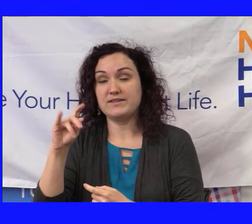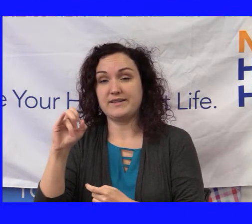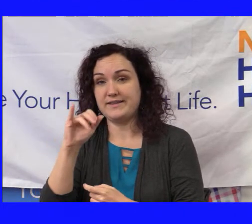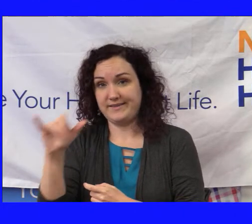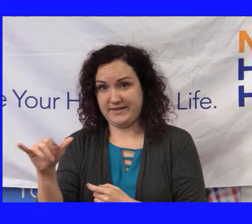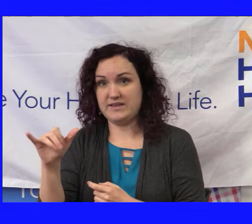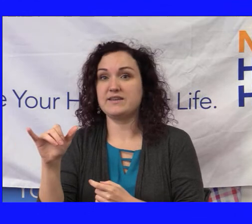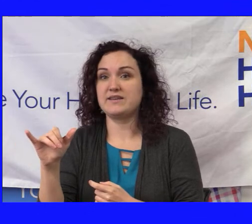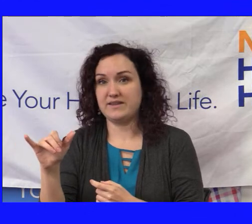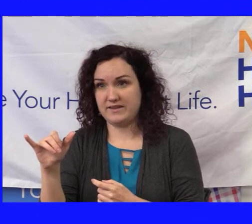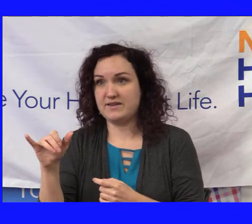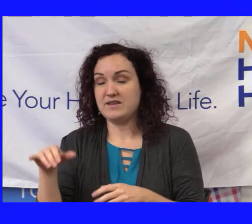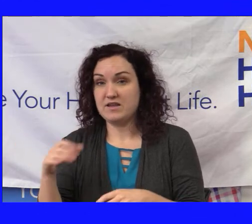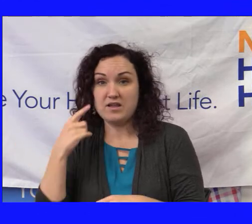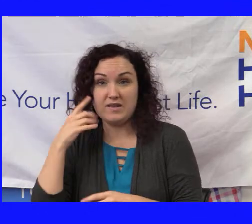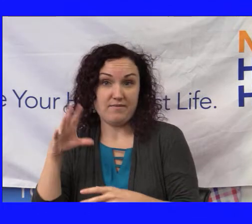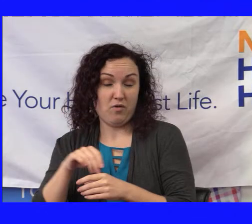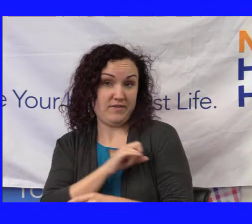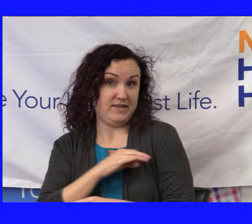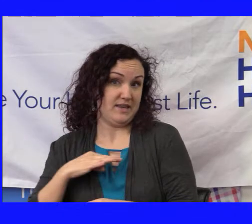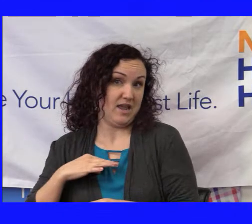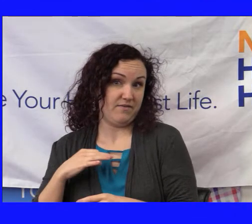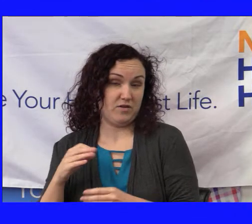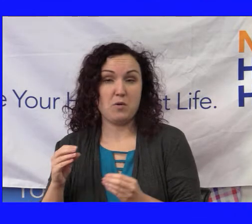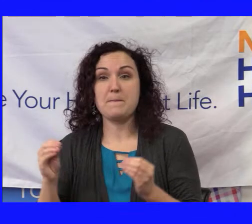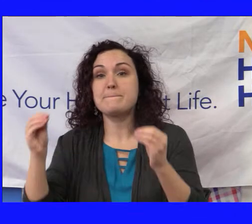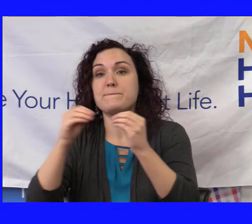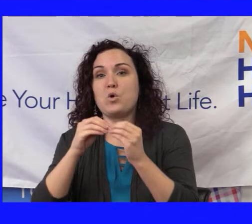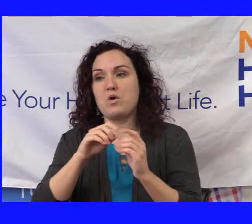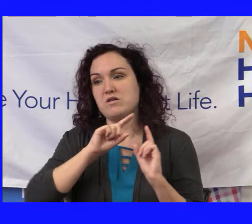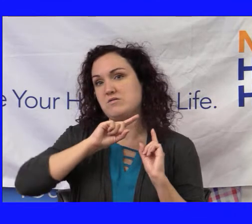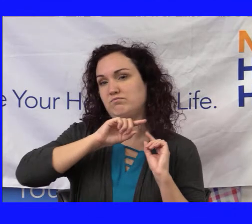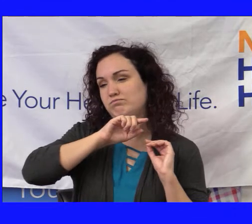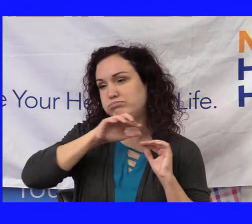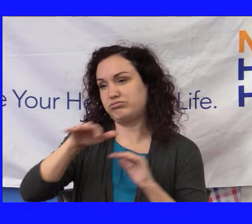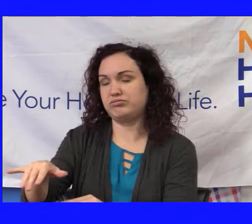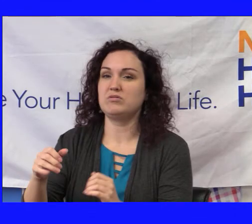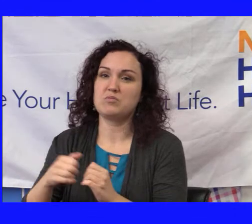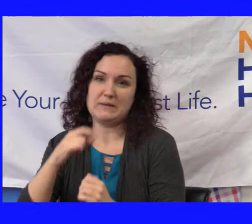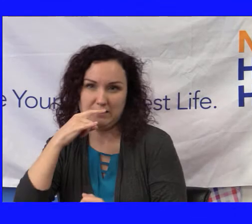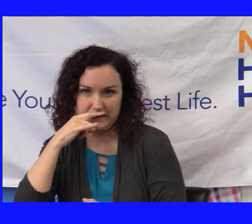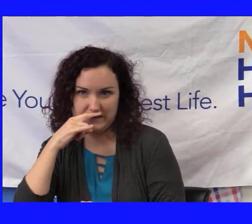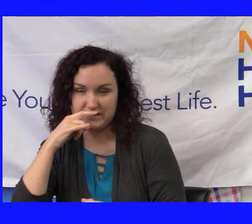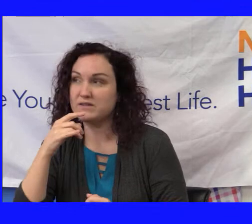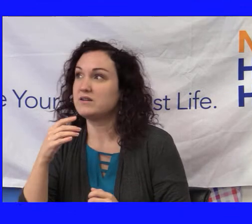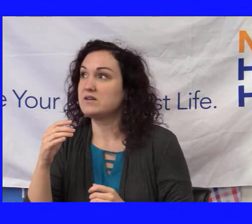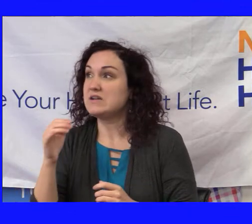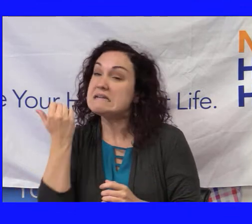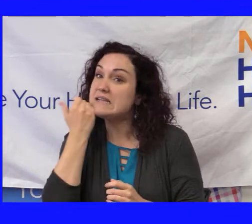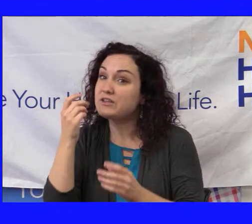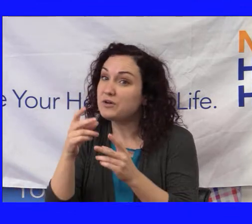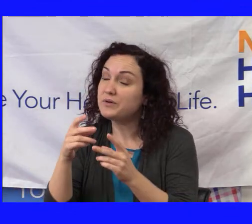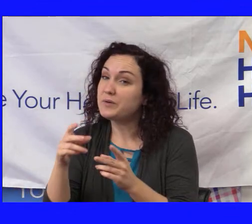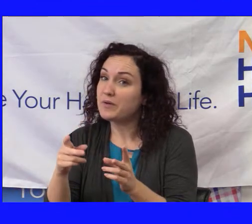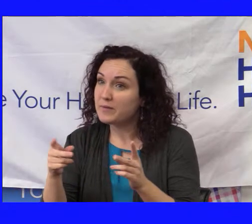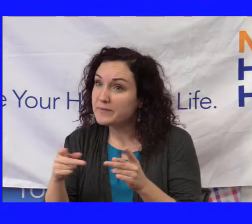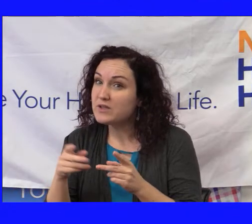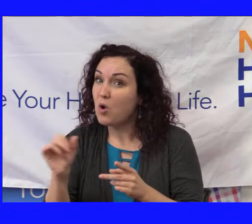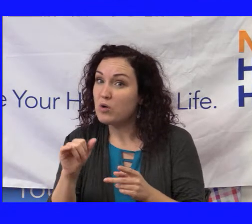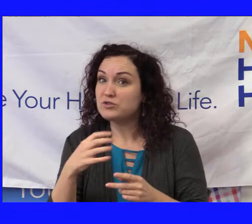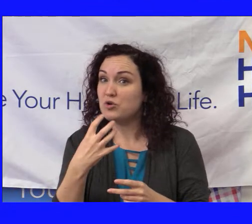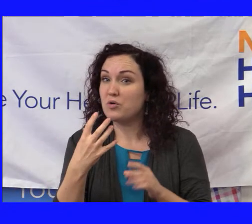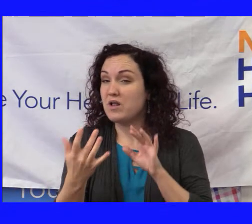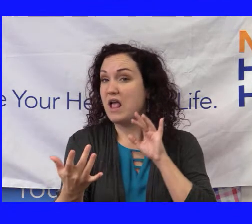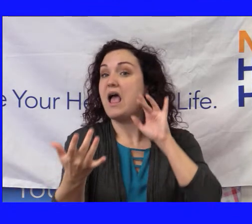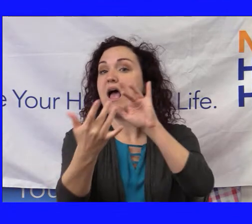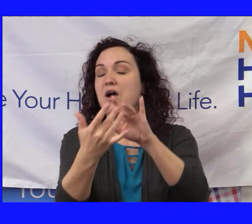occupying some of the operatories, you're delivering much more pediatric care, both in the dental facility as well as the outreach to the